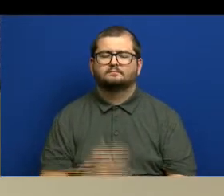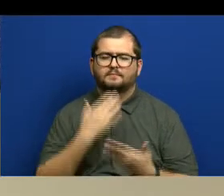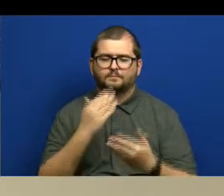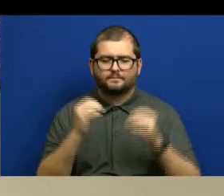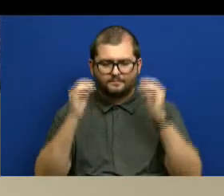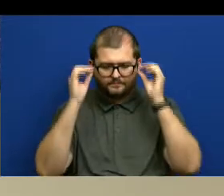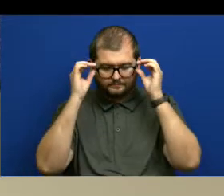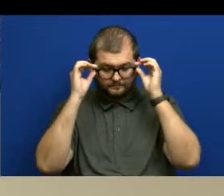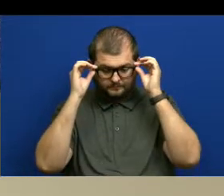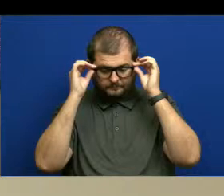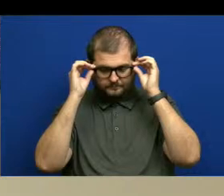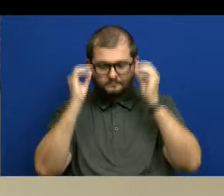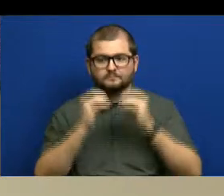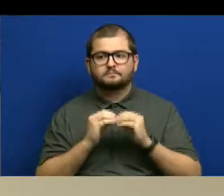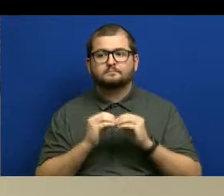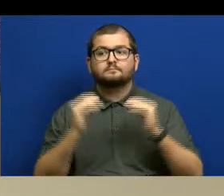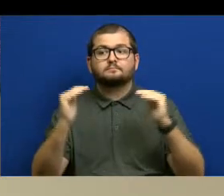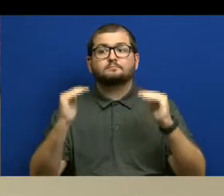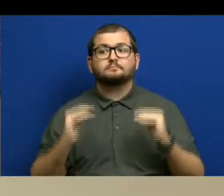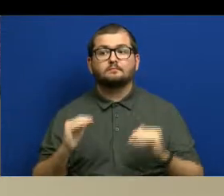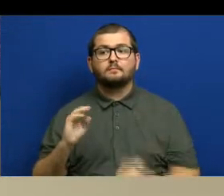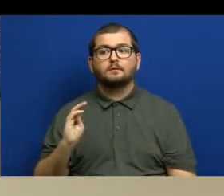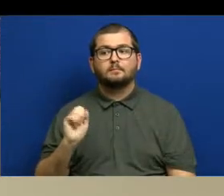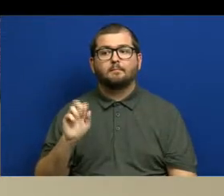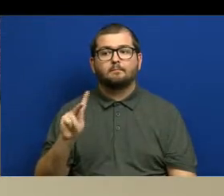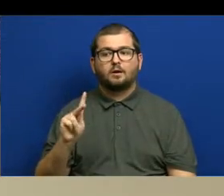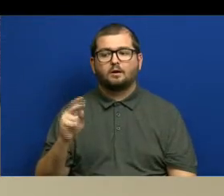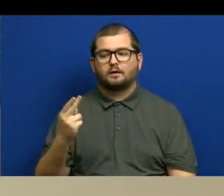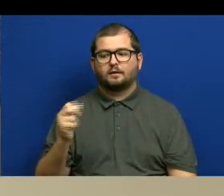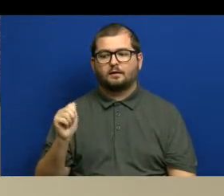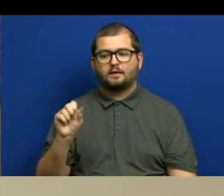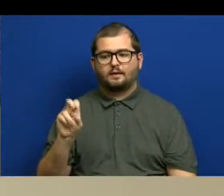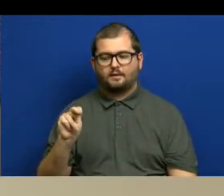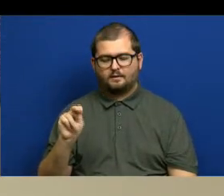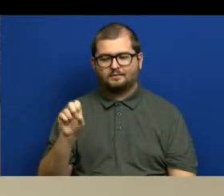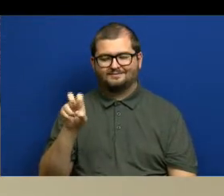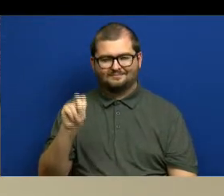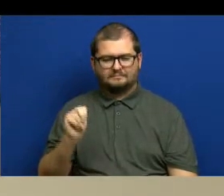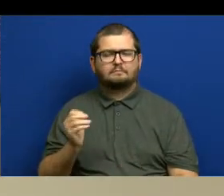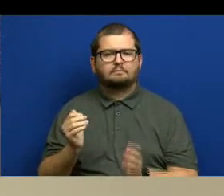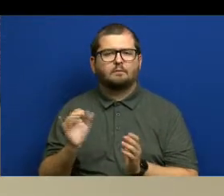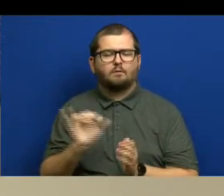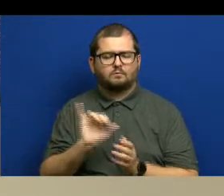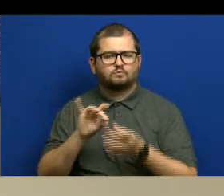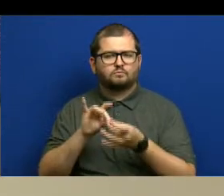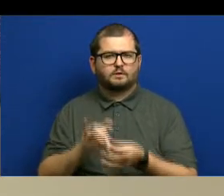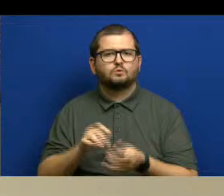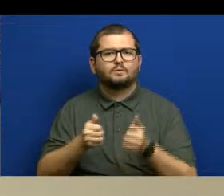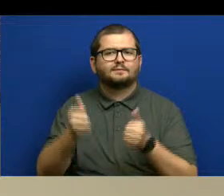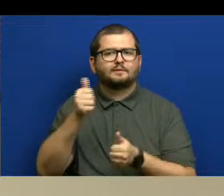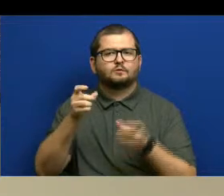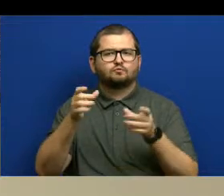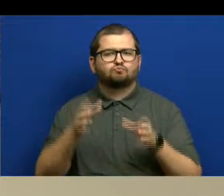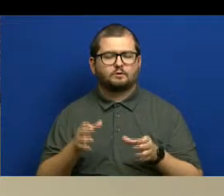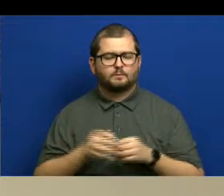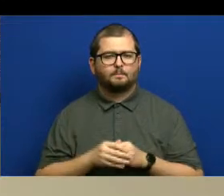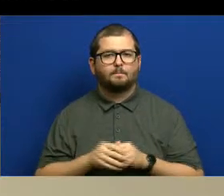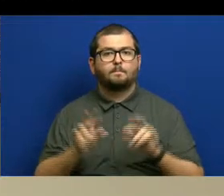The next comments come from Mark Hansen, who is also commenting on the executive director position. His comments are as